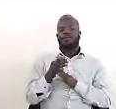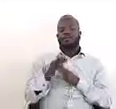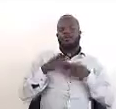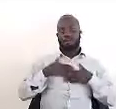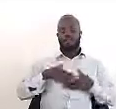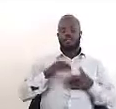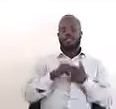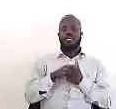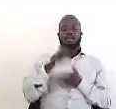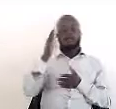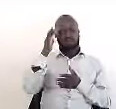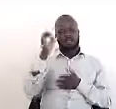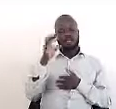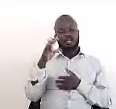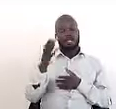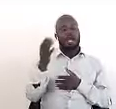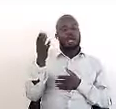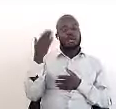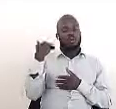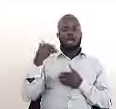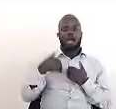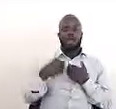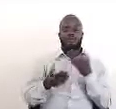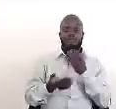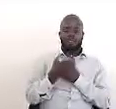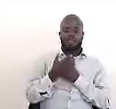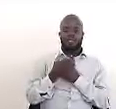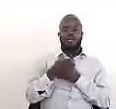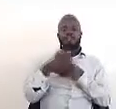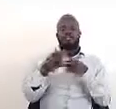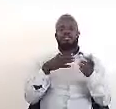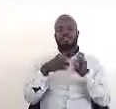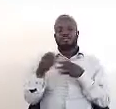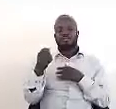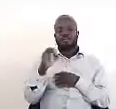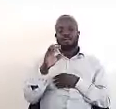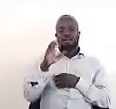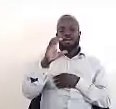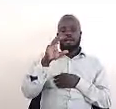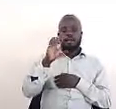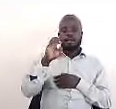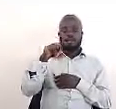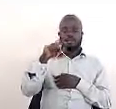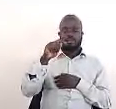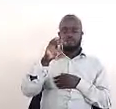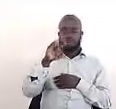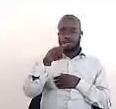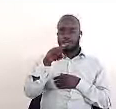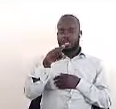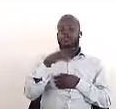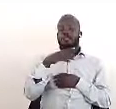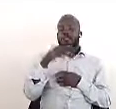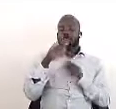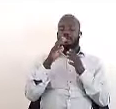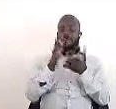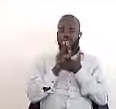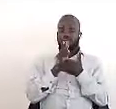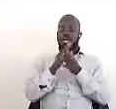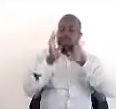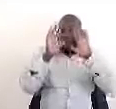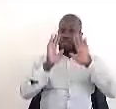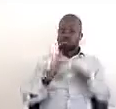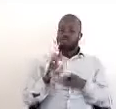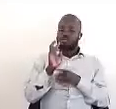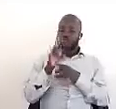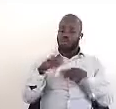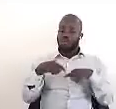I become convinced that that headache I had earlier this morning is a symptom of cryptosporidiosis, and that I'm going to be sick from it. So it's